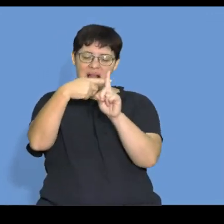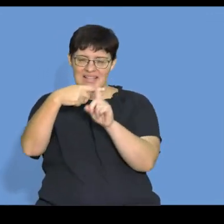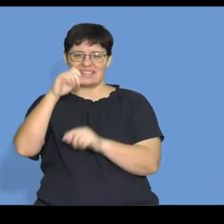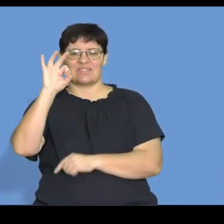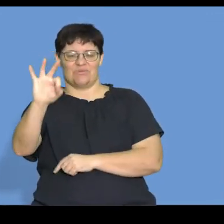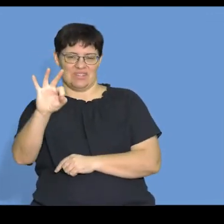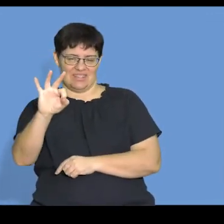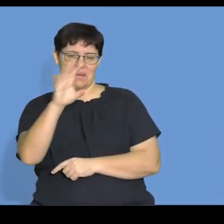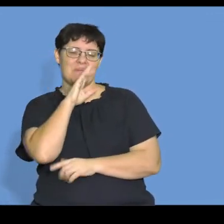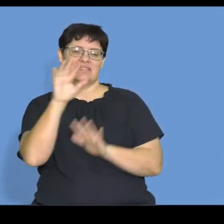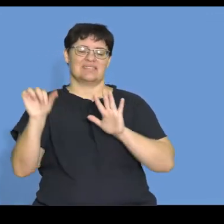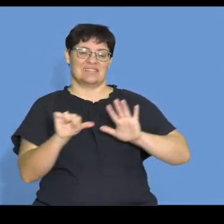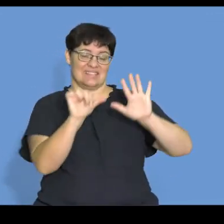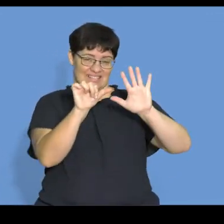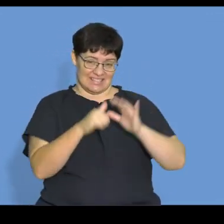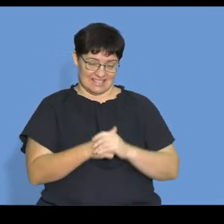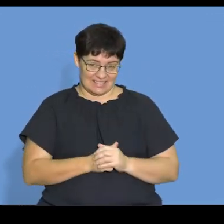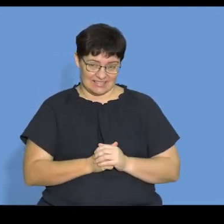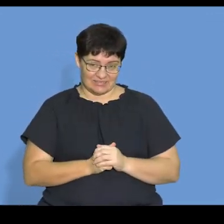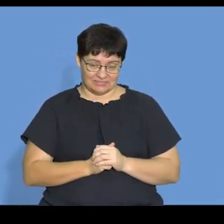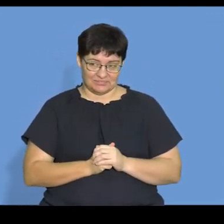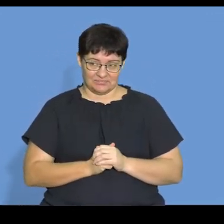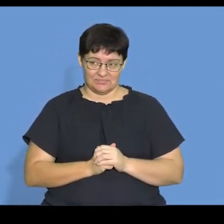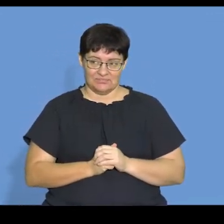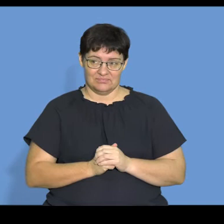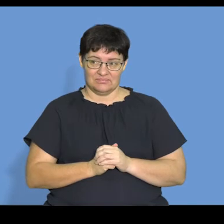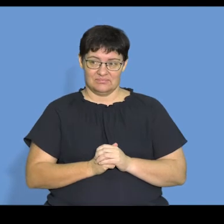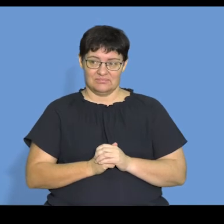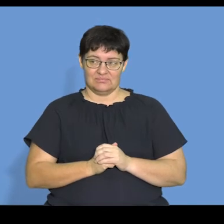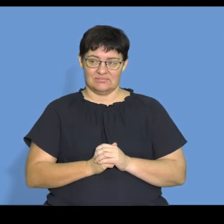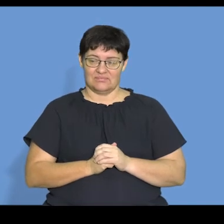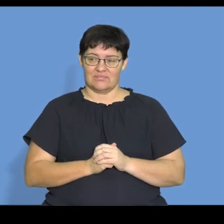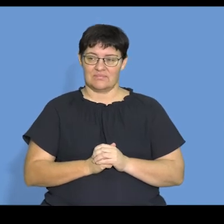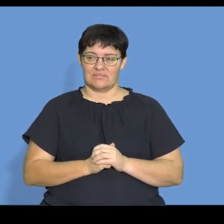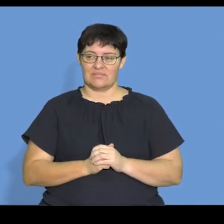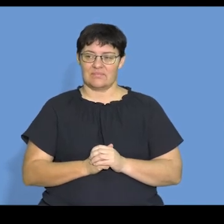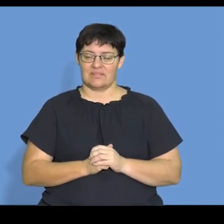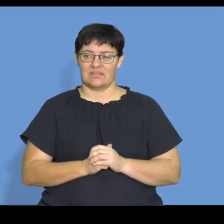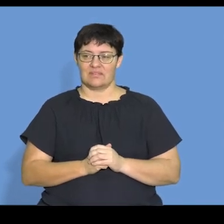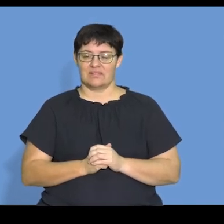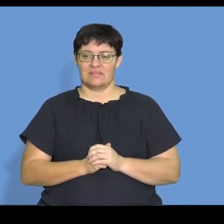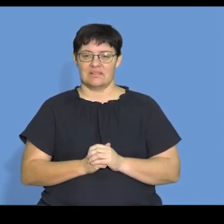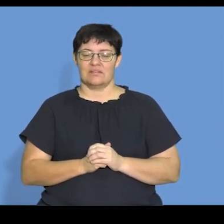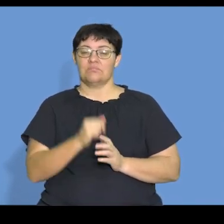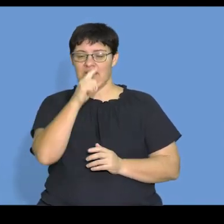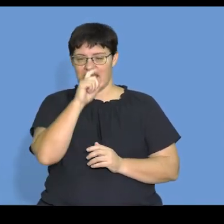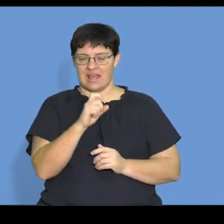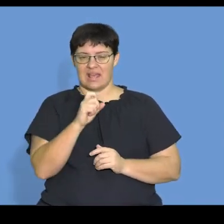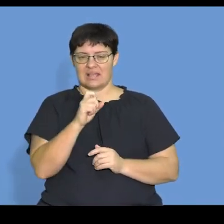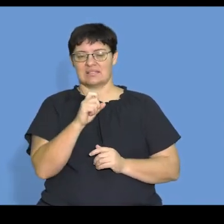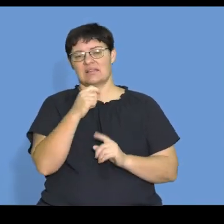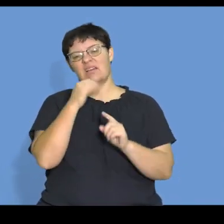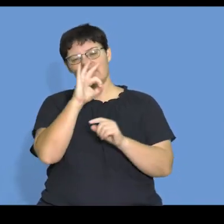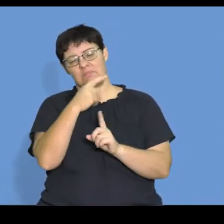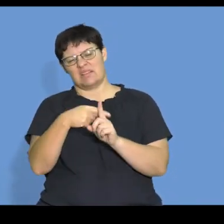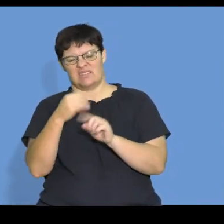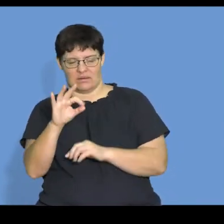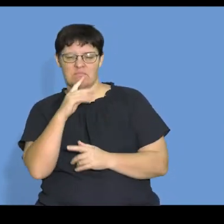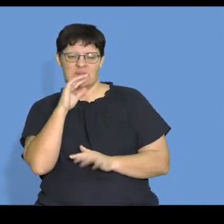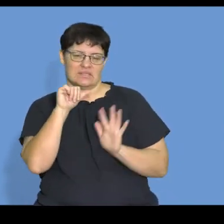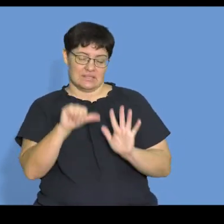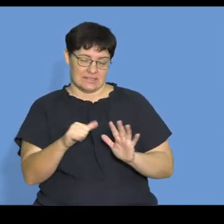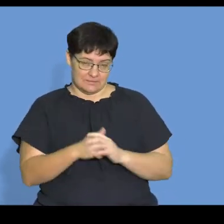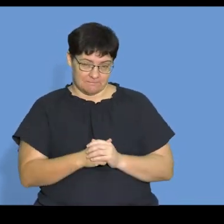my exponents. So it becomes x to the exponent of 3 plus 3, which is x to the exponent of 6. So